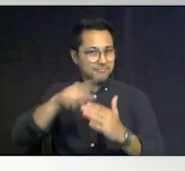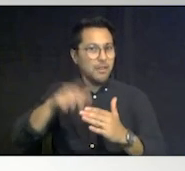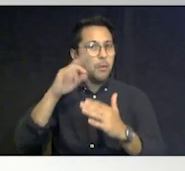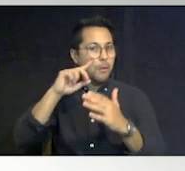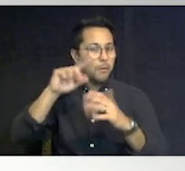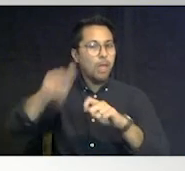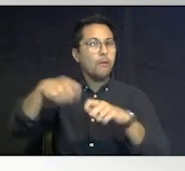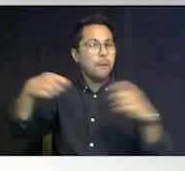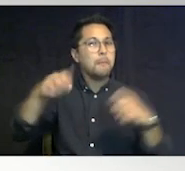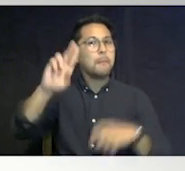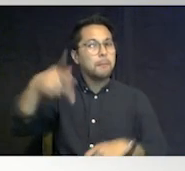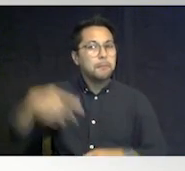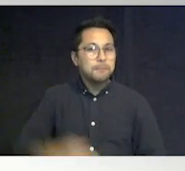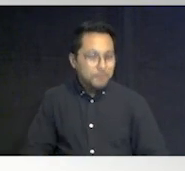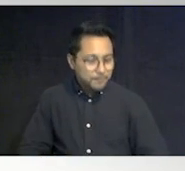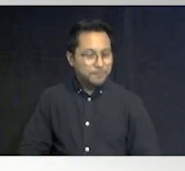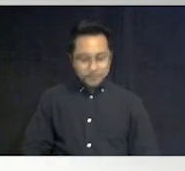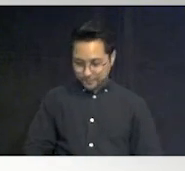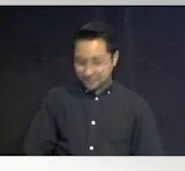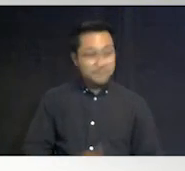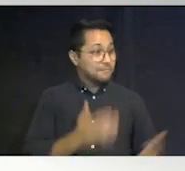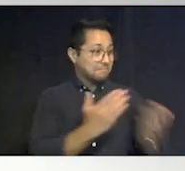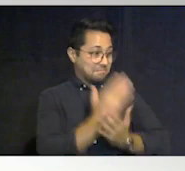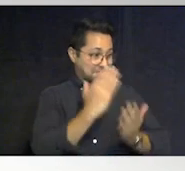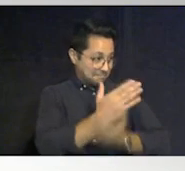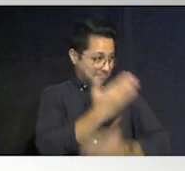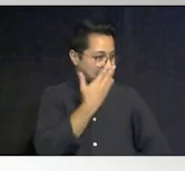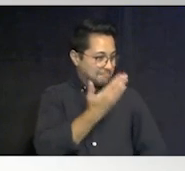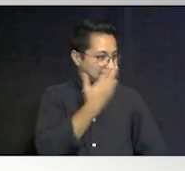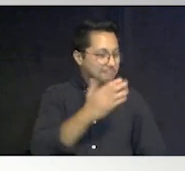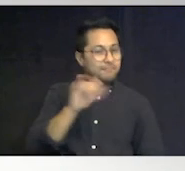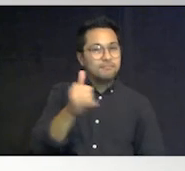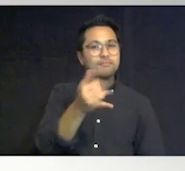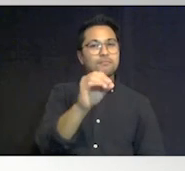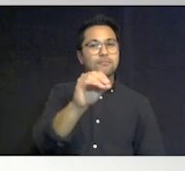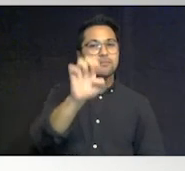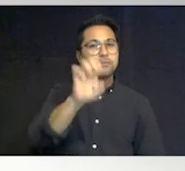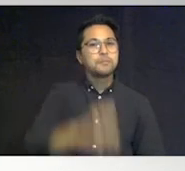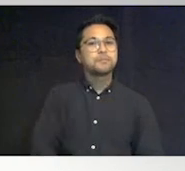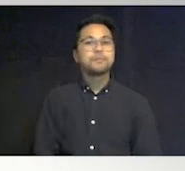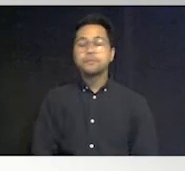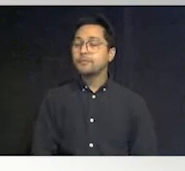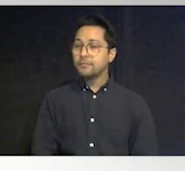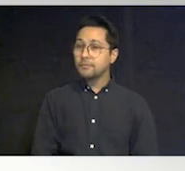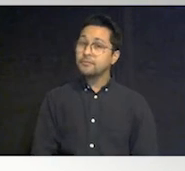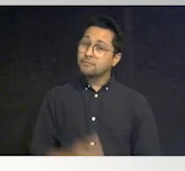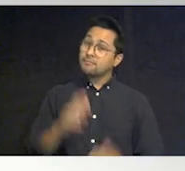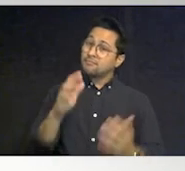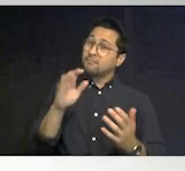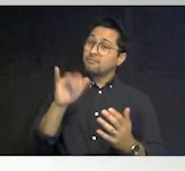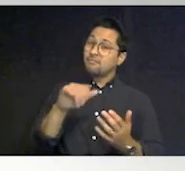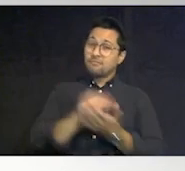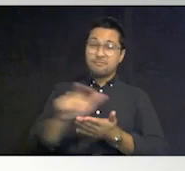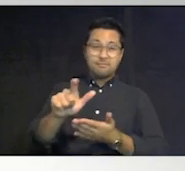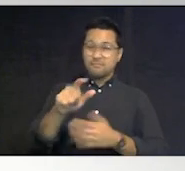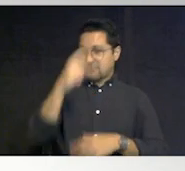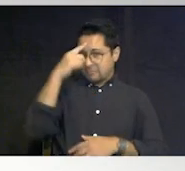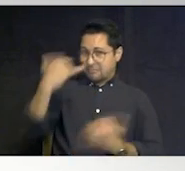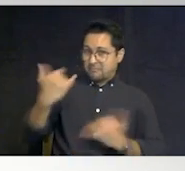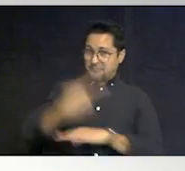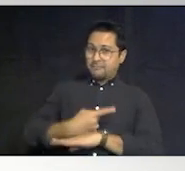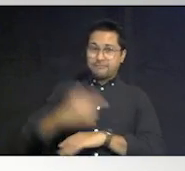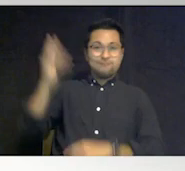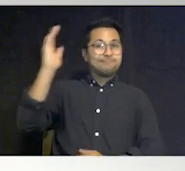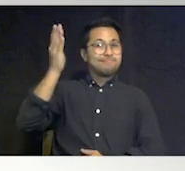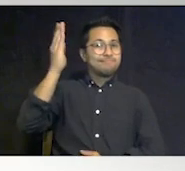All right. Thank you so much, Joe. So that wraps up today's